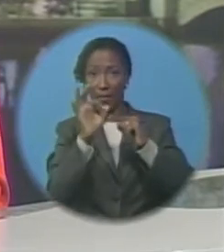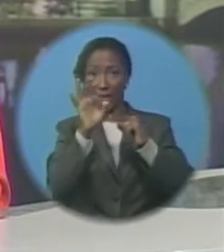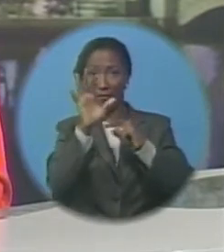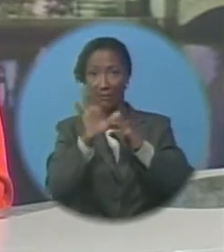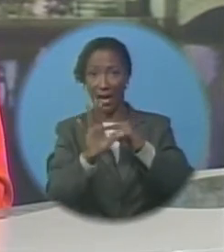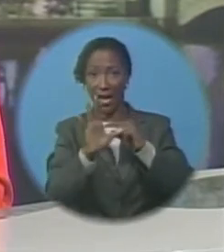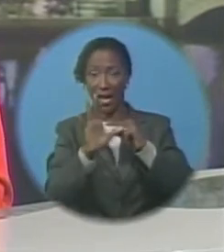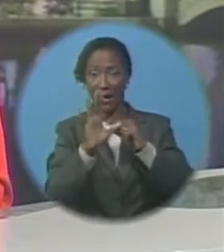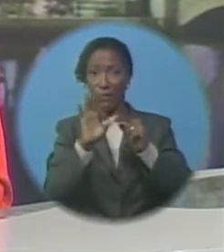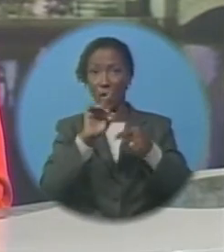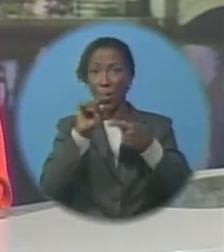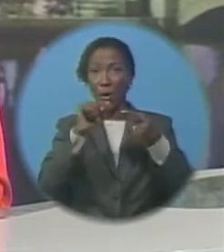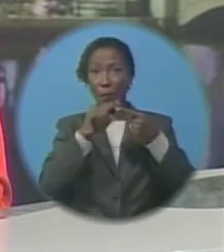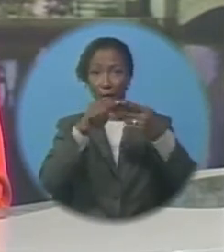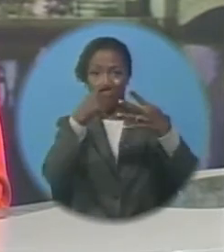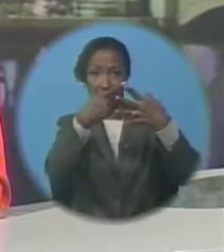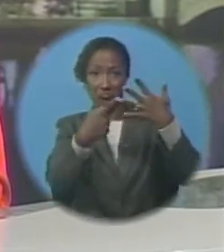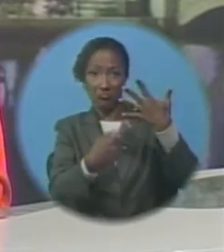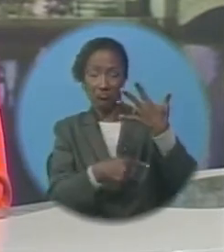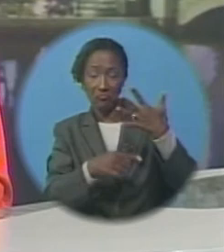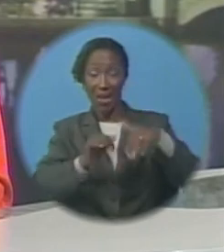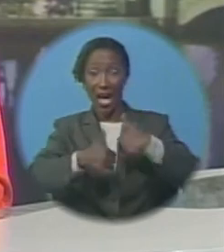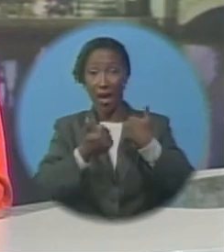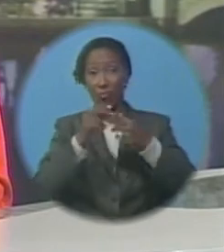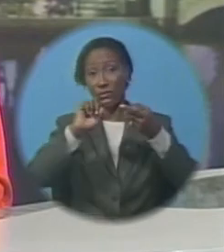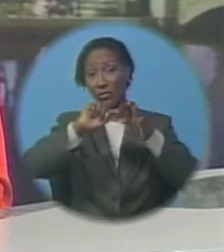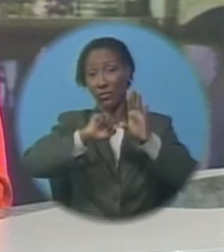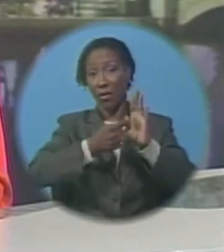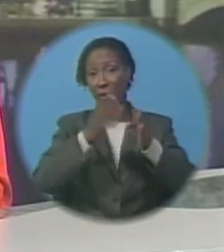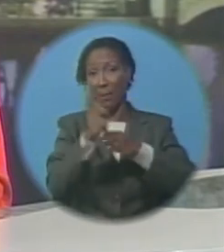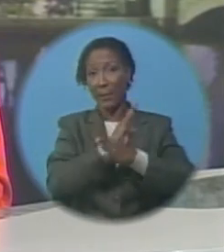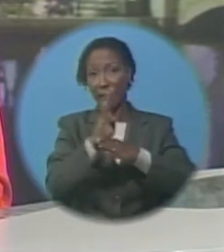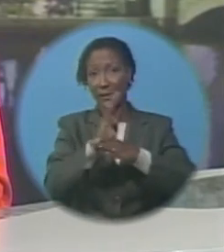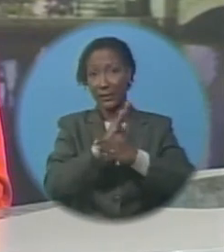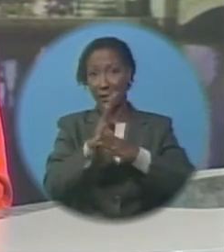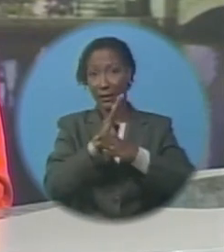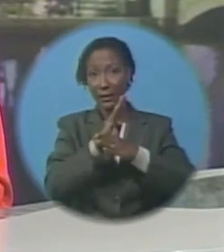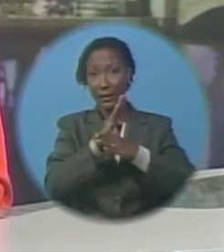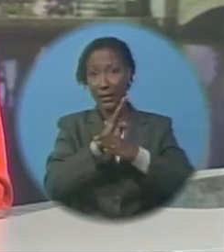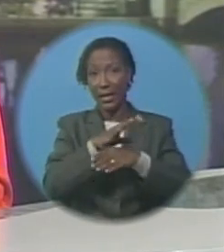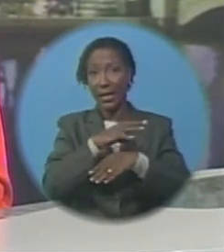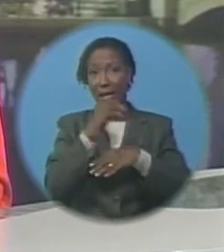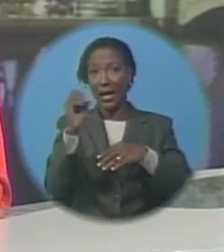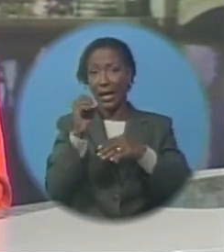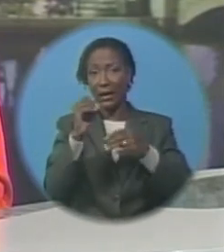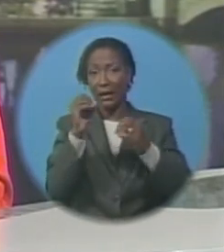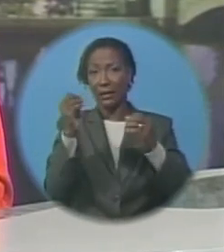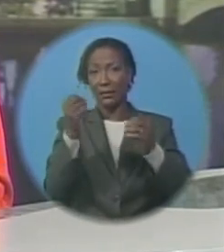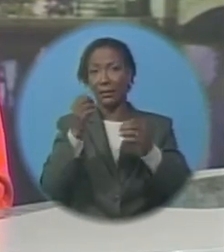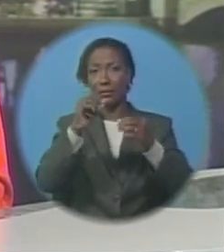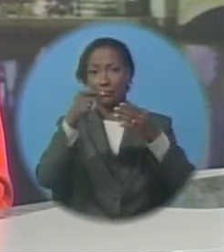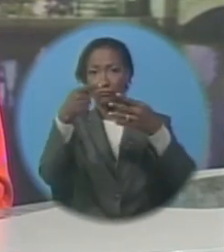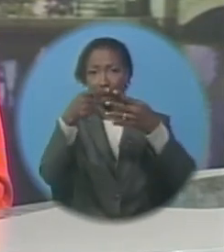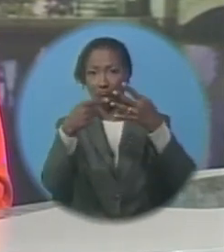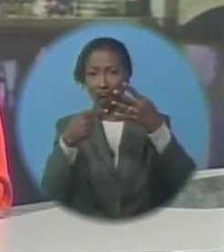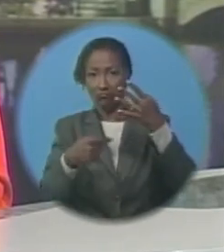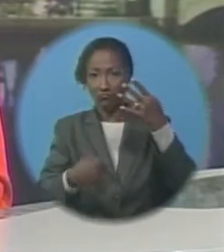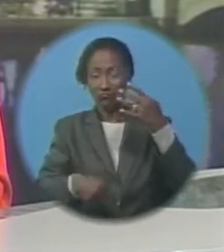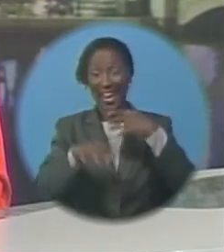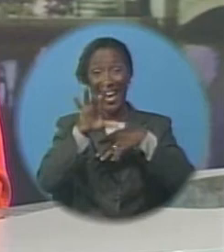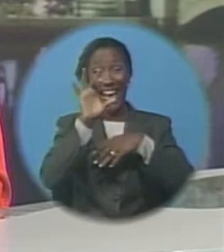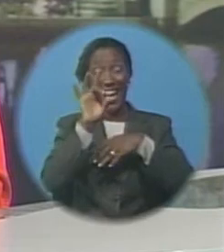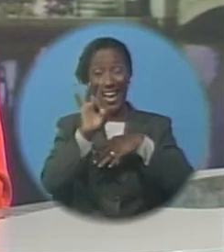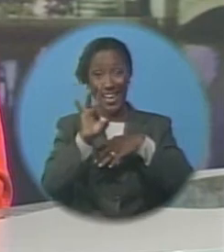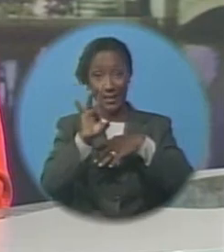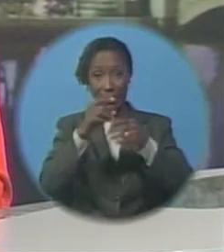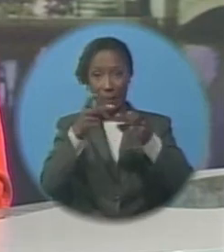business. The largest individual drop was eight places under the subheading of Getting Credit, where the island dropped from